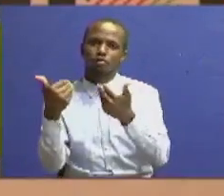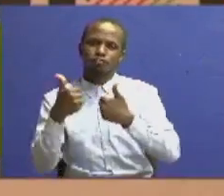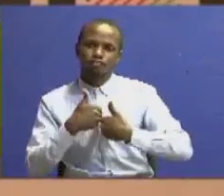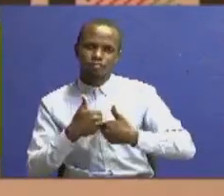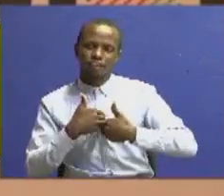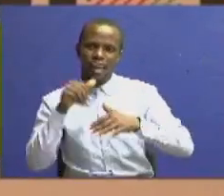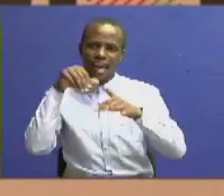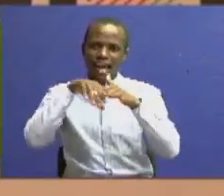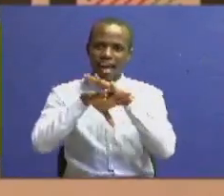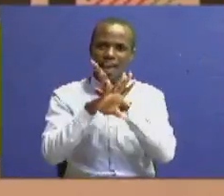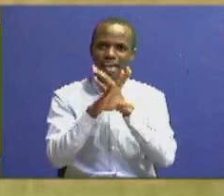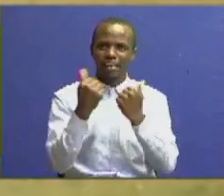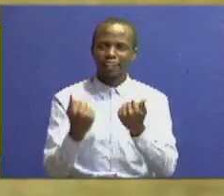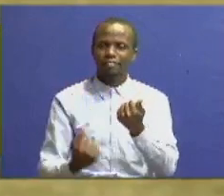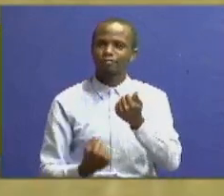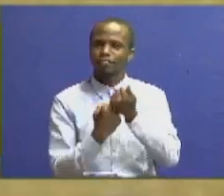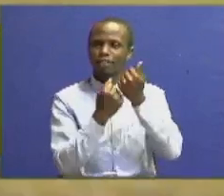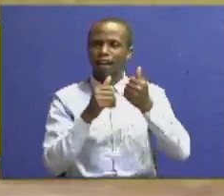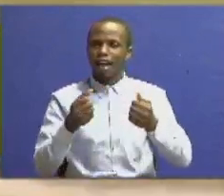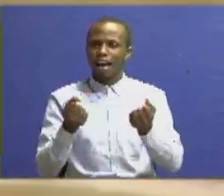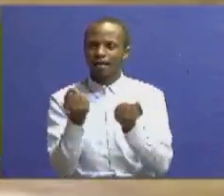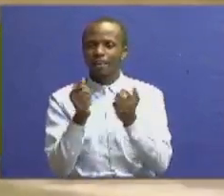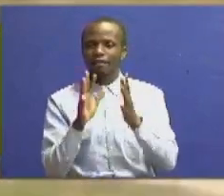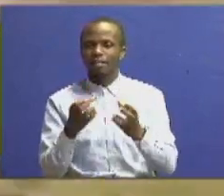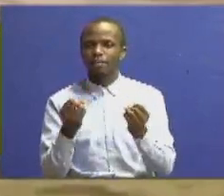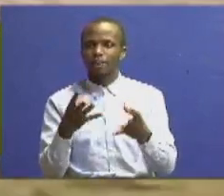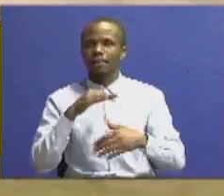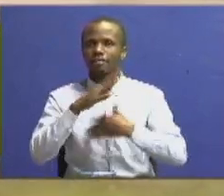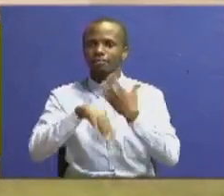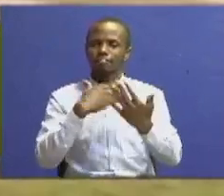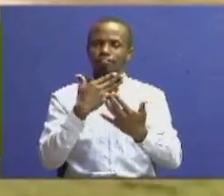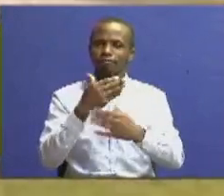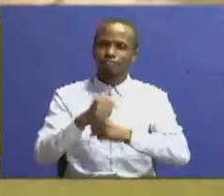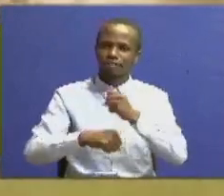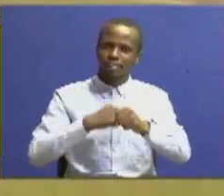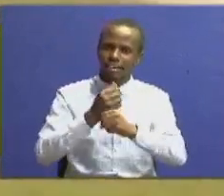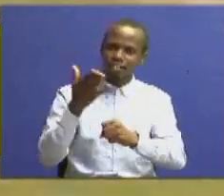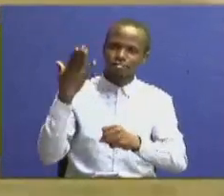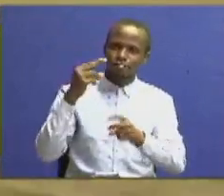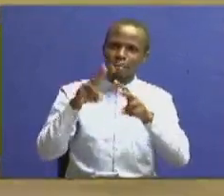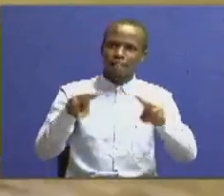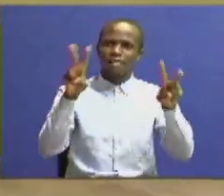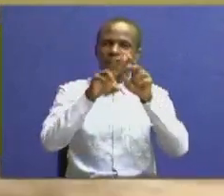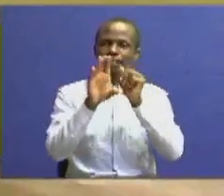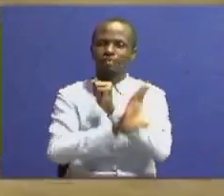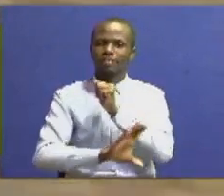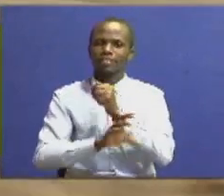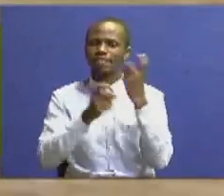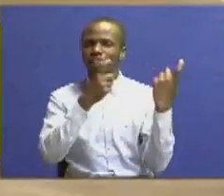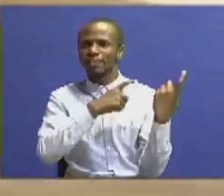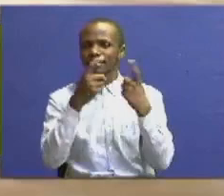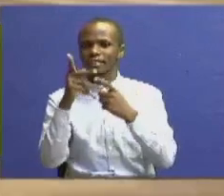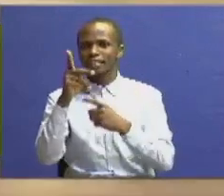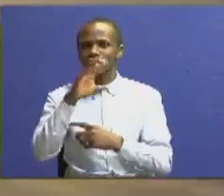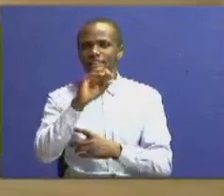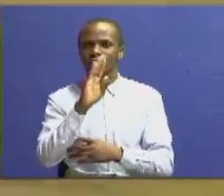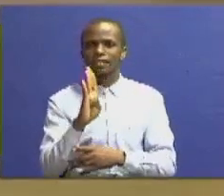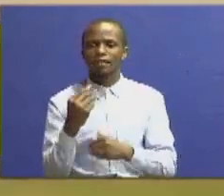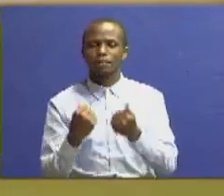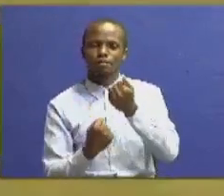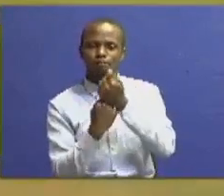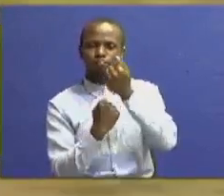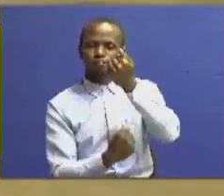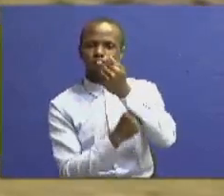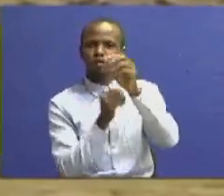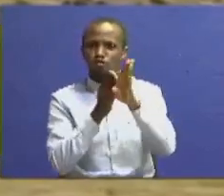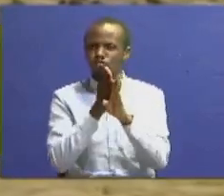also support more drivers. Over years, rally and lost its value in the country, but since KCB came in as major sponsors,